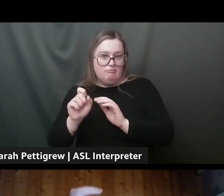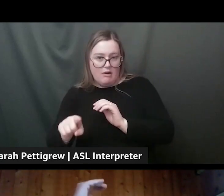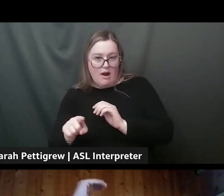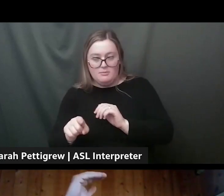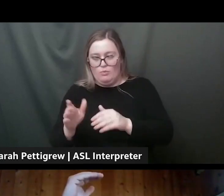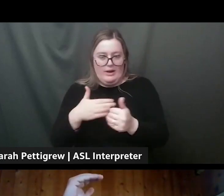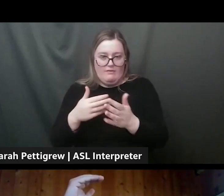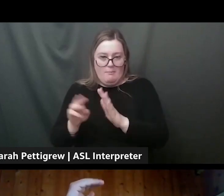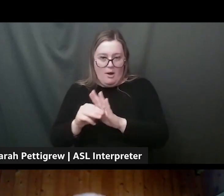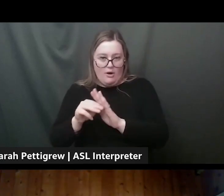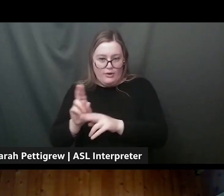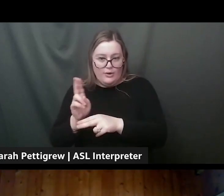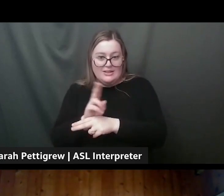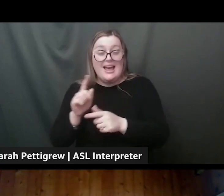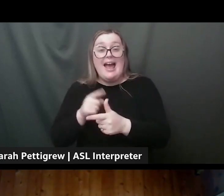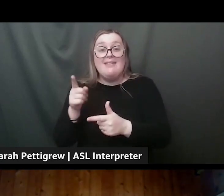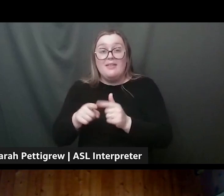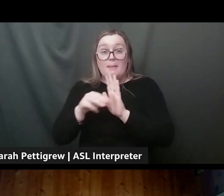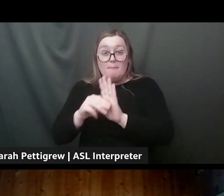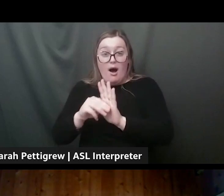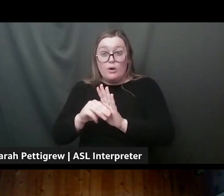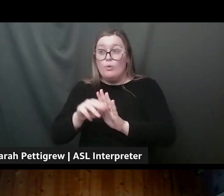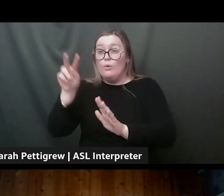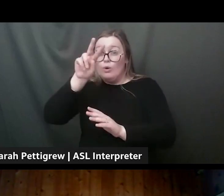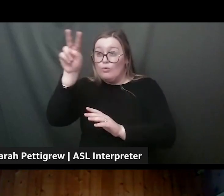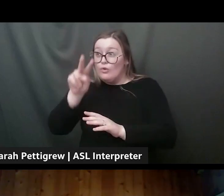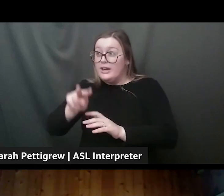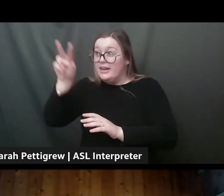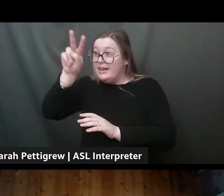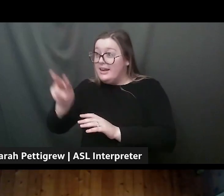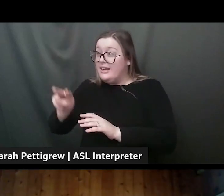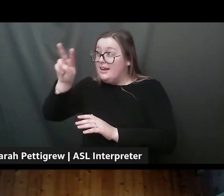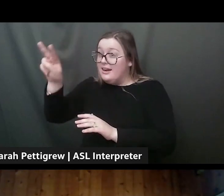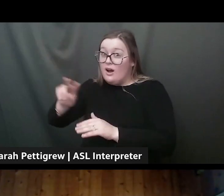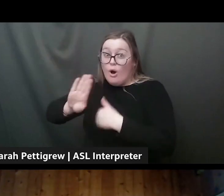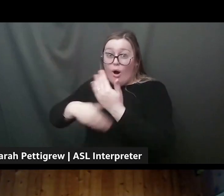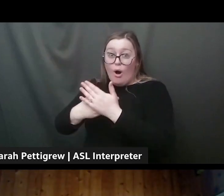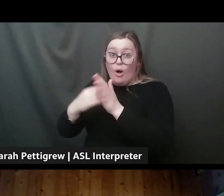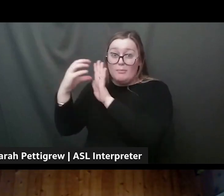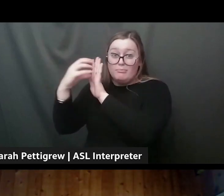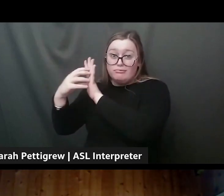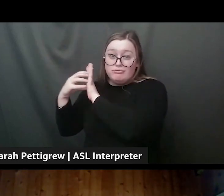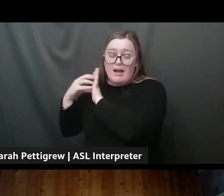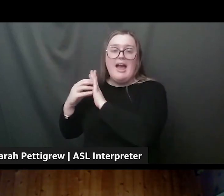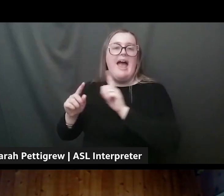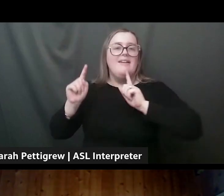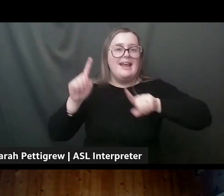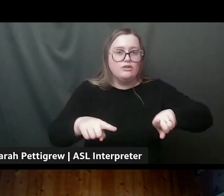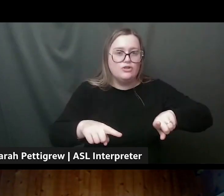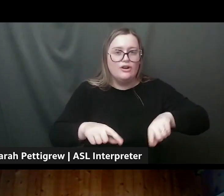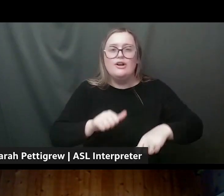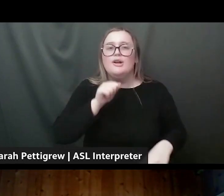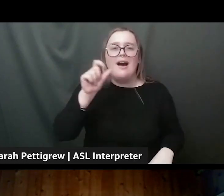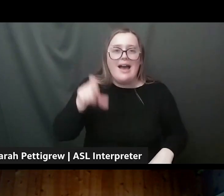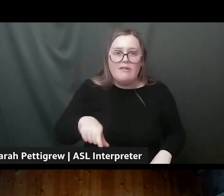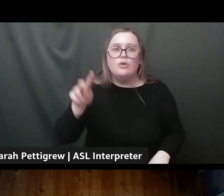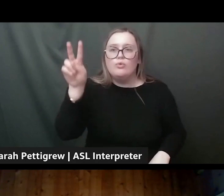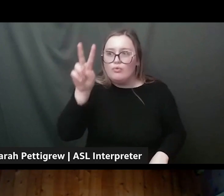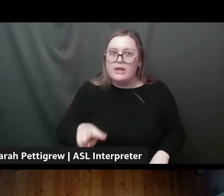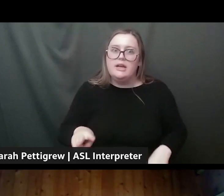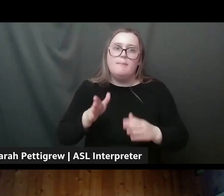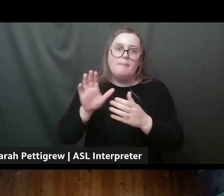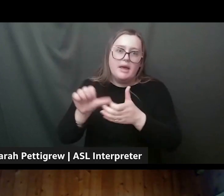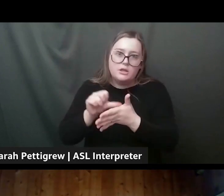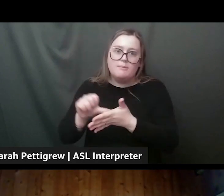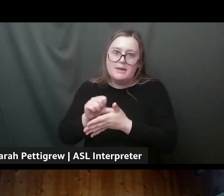can actually read all of the passages and answer your question for you. So you don't actually have to read through, pages and pages of documents. You can just have a